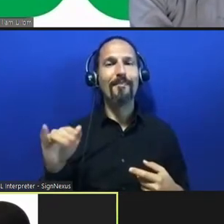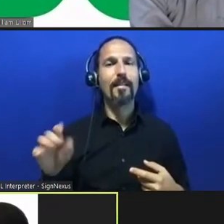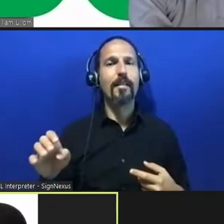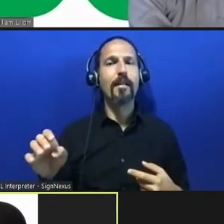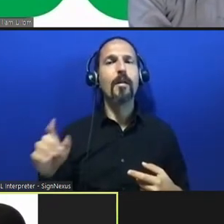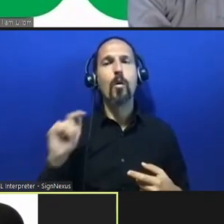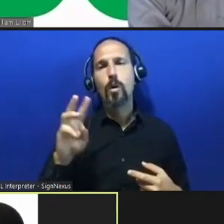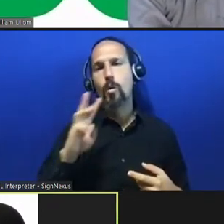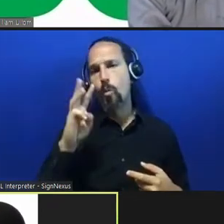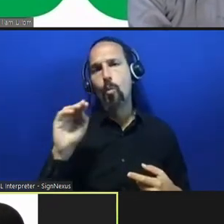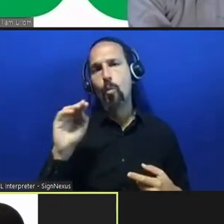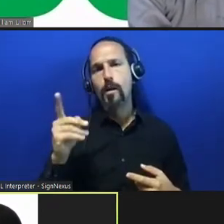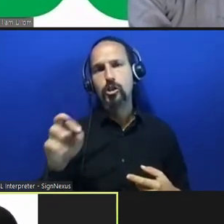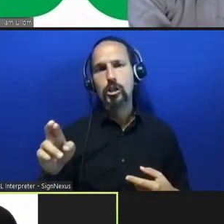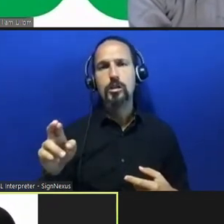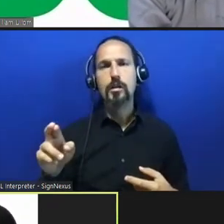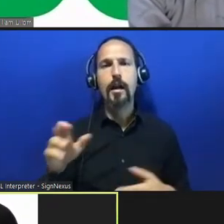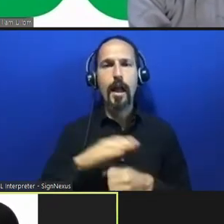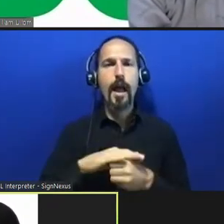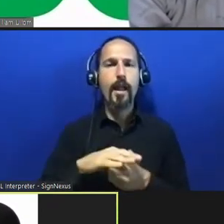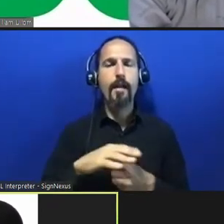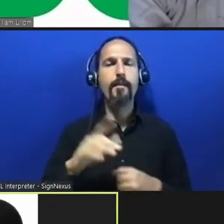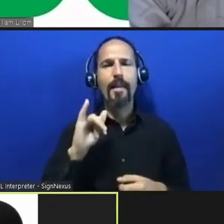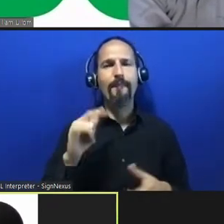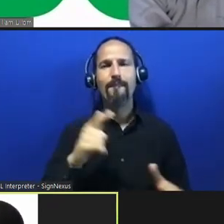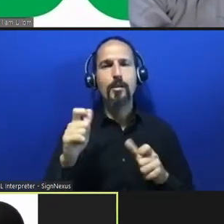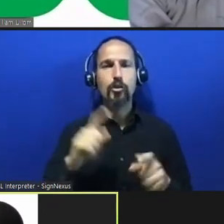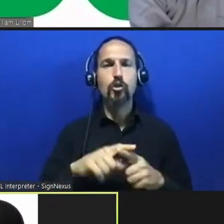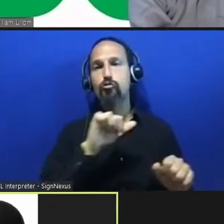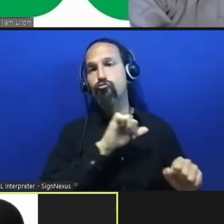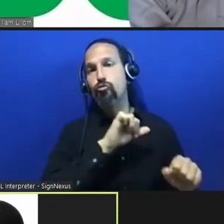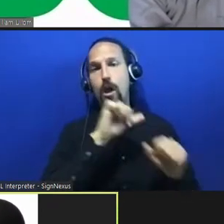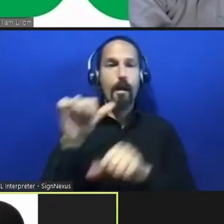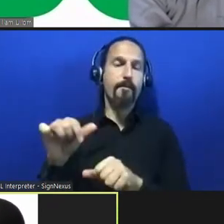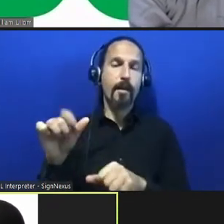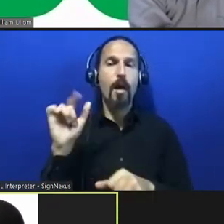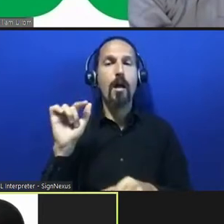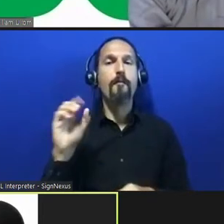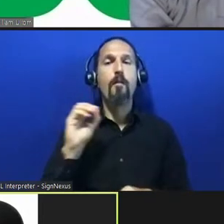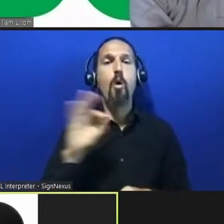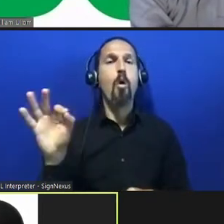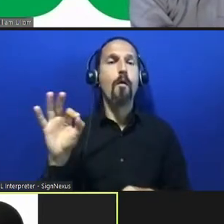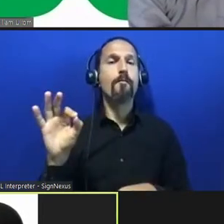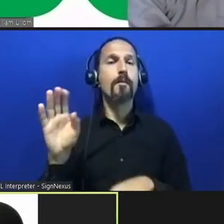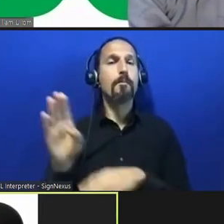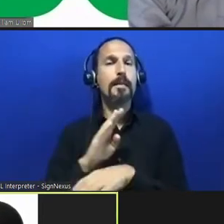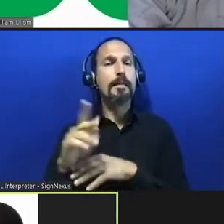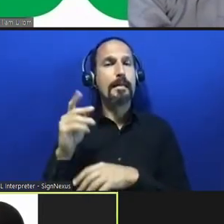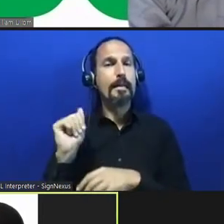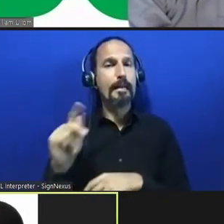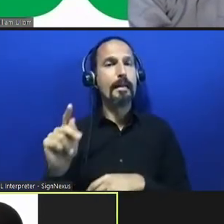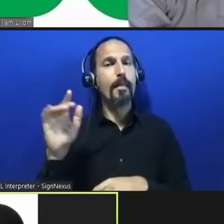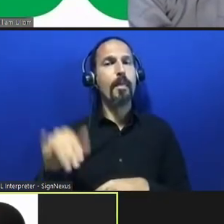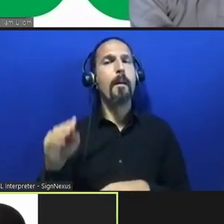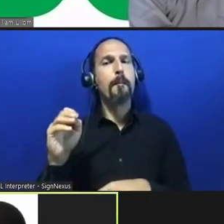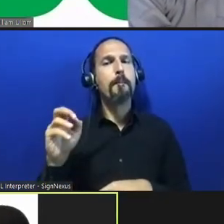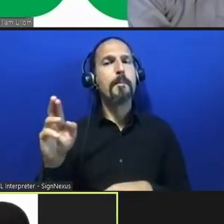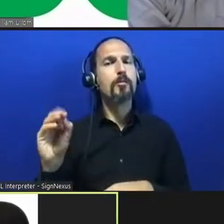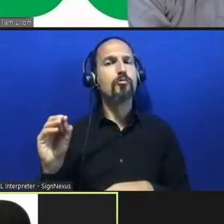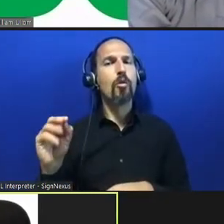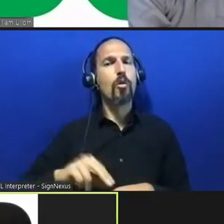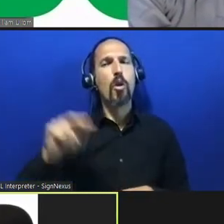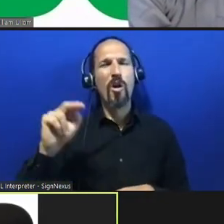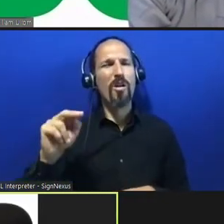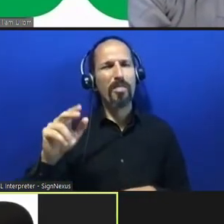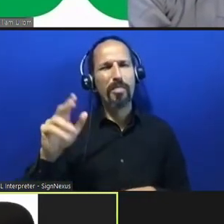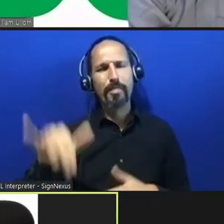even I have some even I would find it faster to drive because during off-peak hours both Metro North and B-Line have sporadic schedules